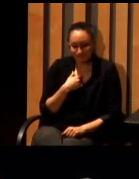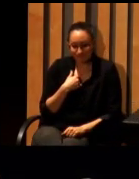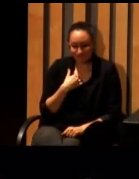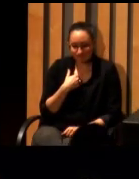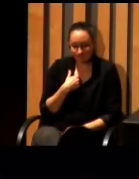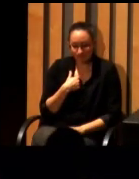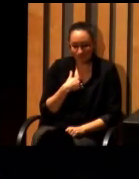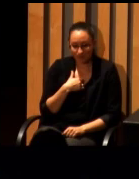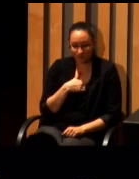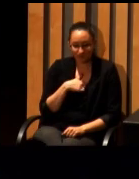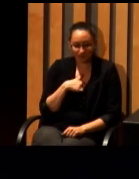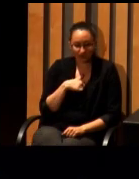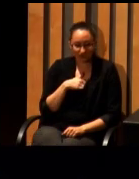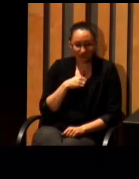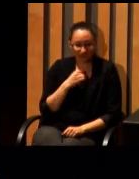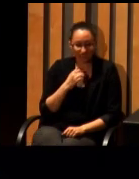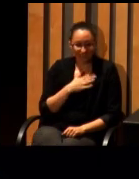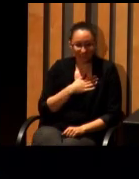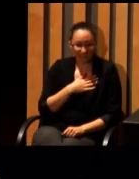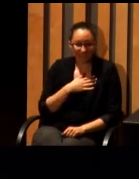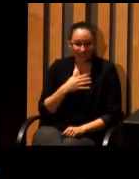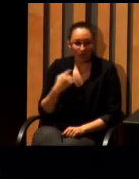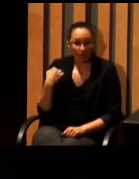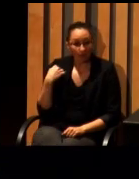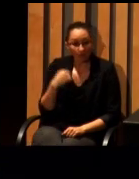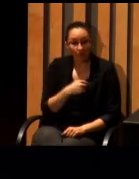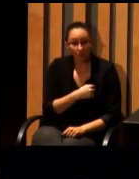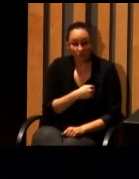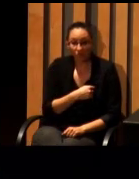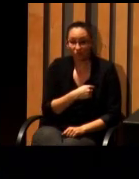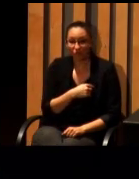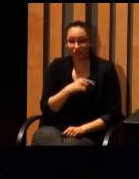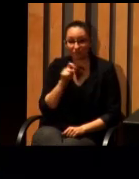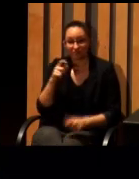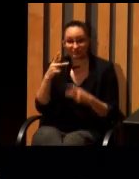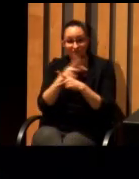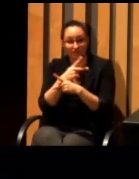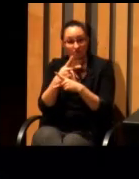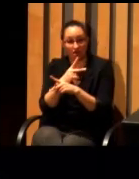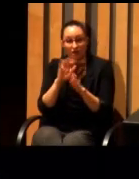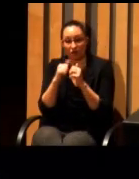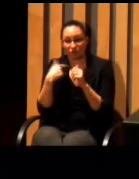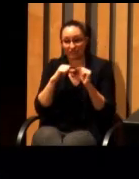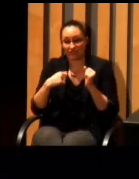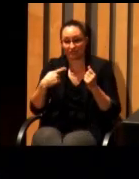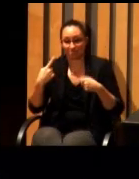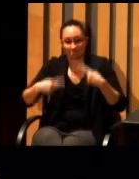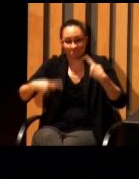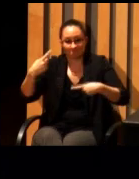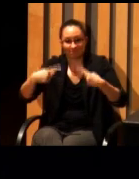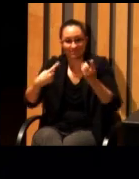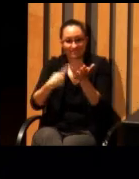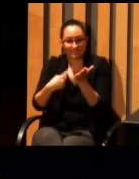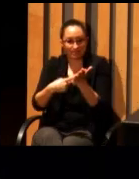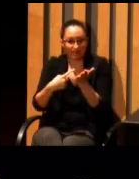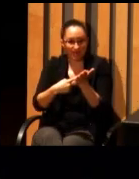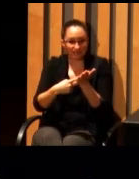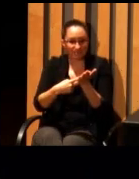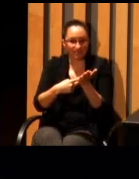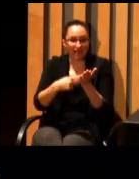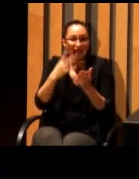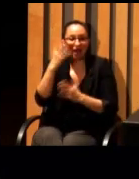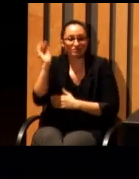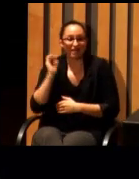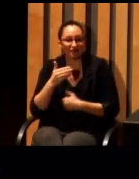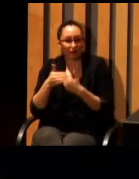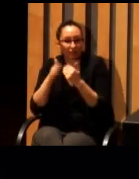And we discover it all the time. And the issue is how do we break out the debate in a larger way? Because one of the things